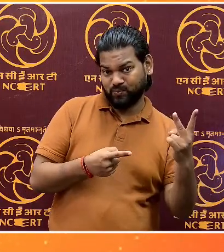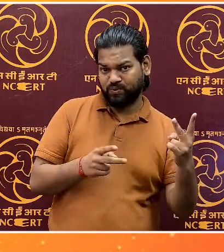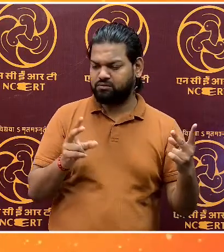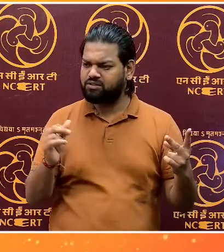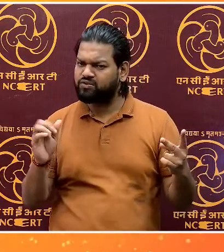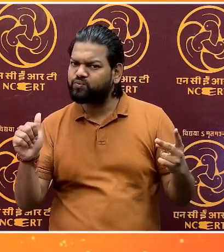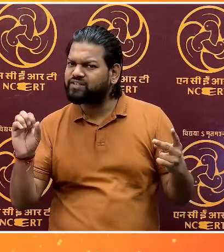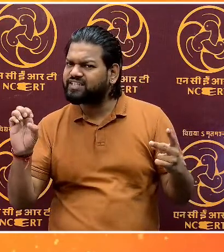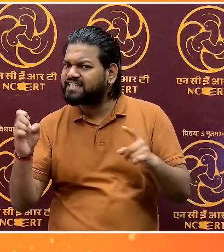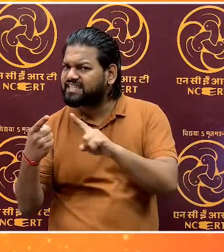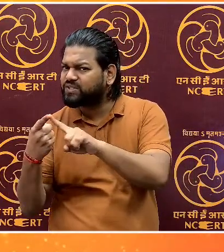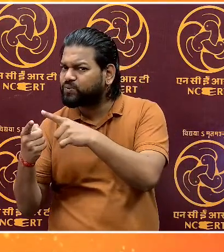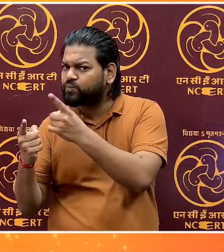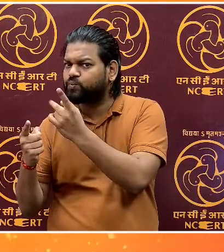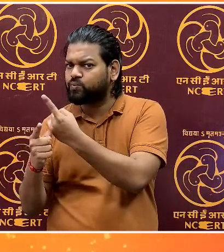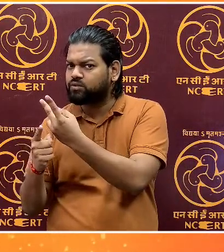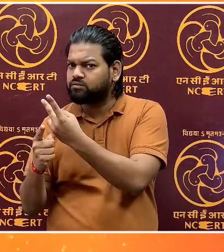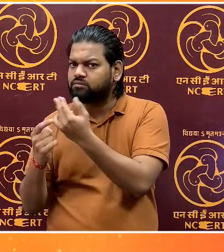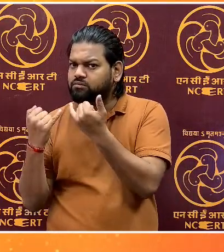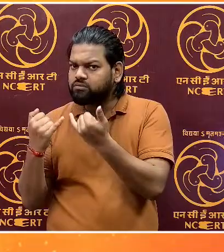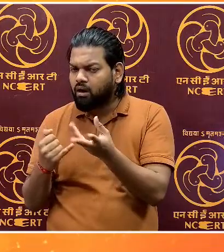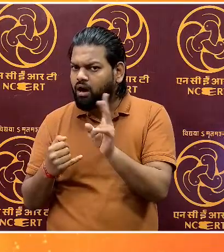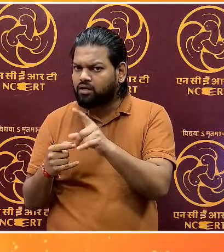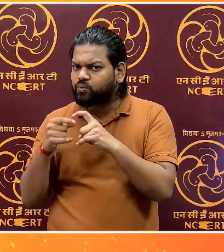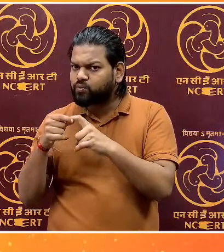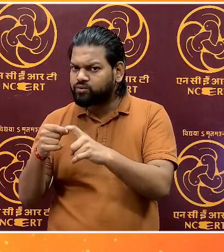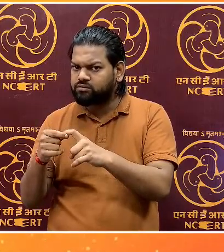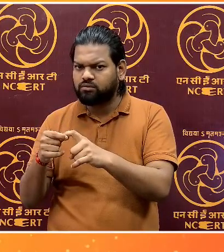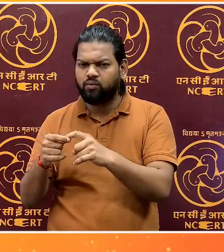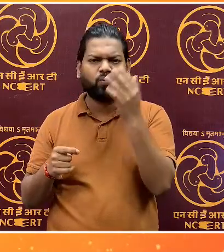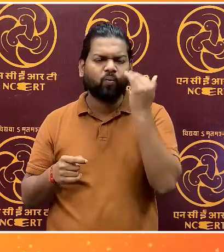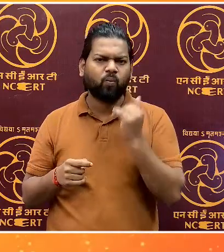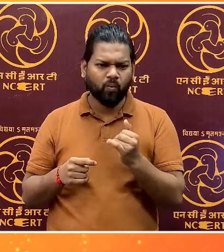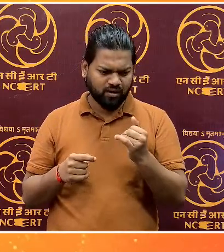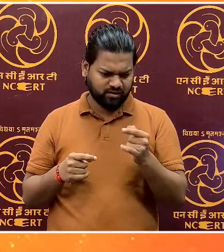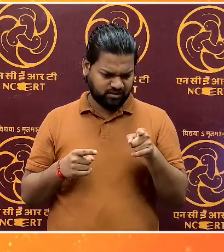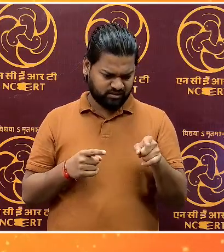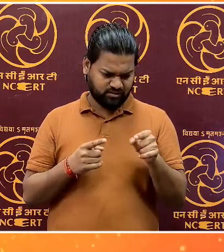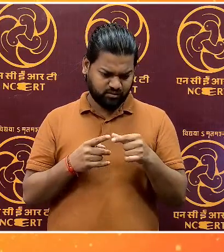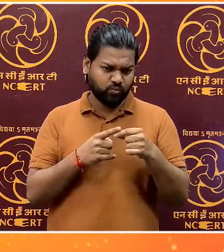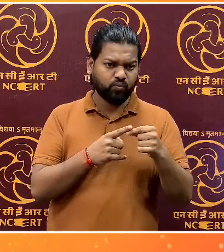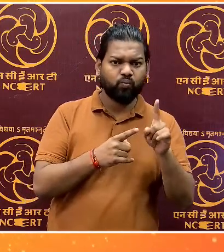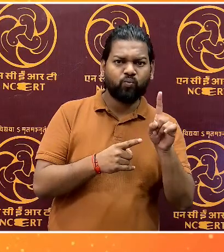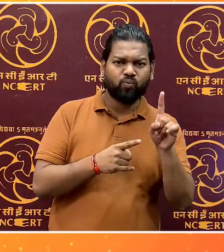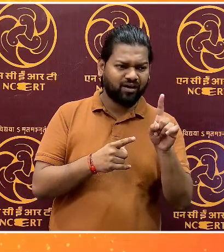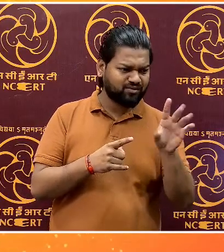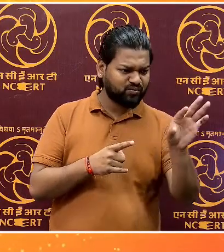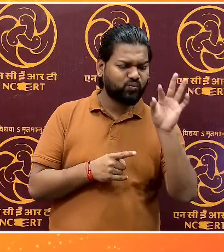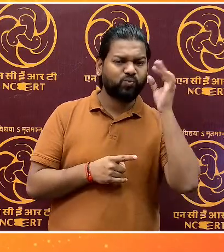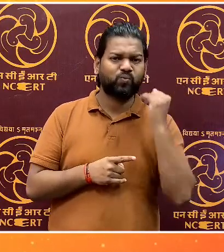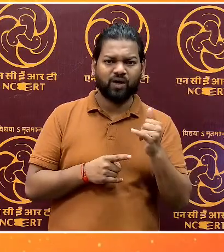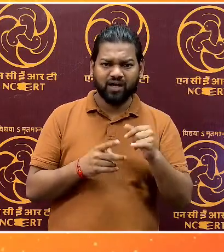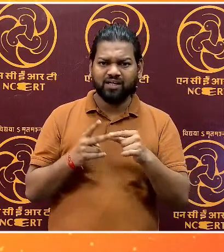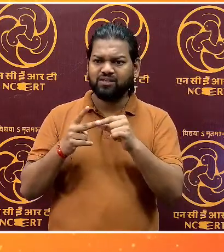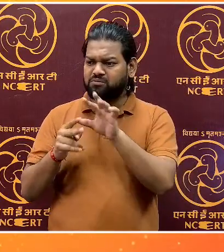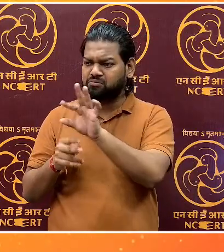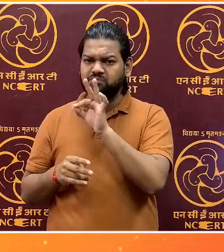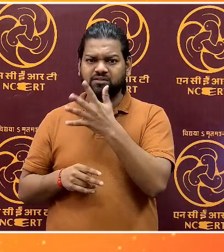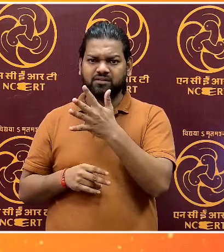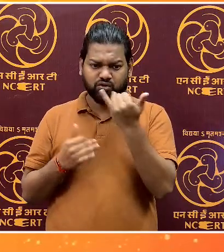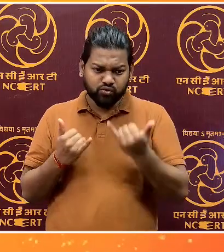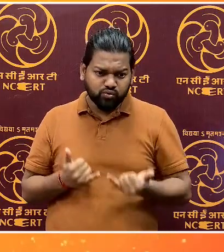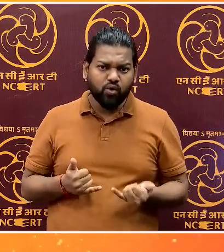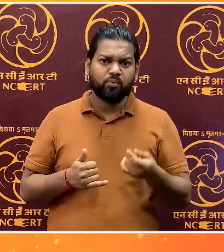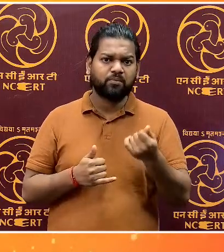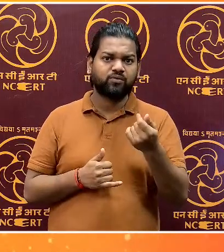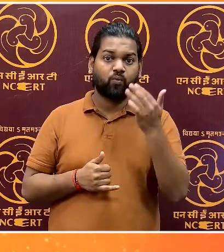case 1. But again the question remains the same, that why I am preferring this case 1 over case 2, why I am preferring this current money